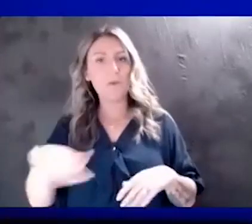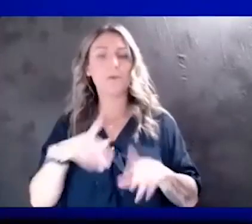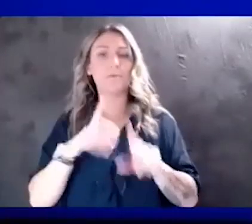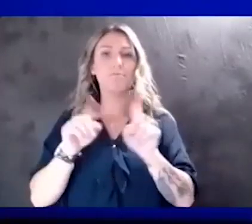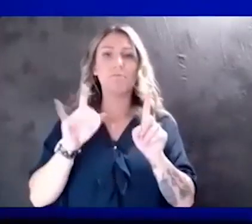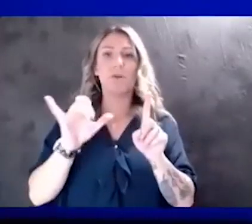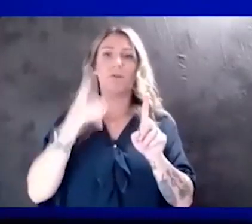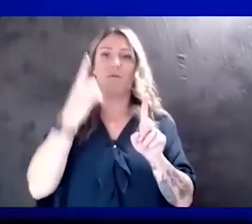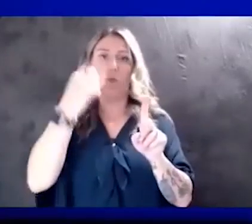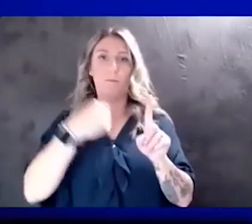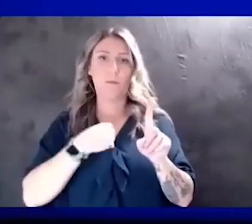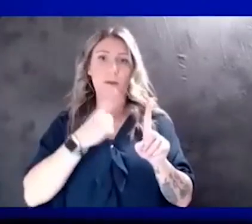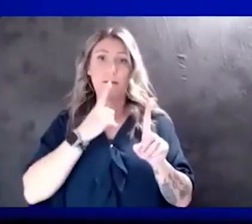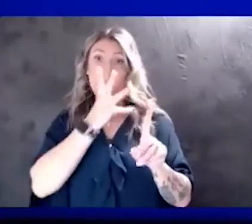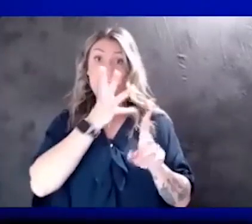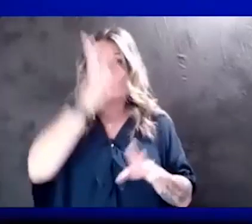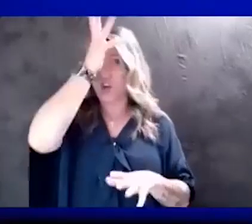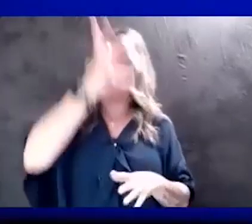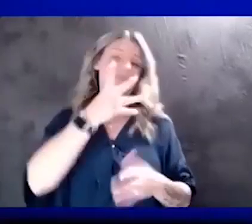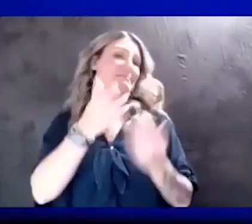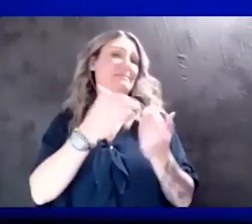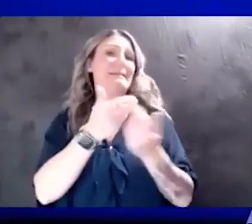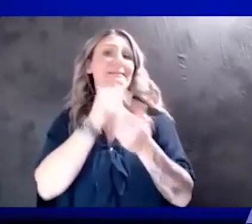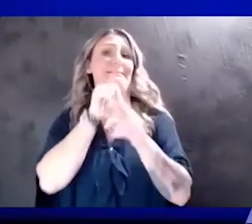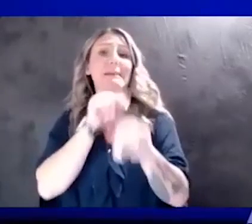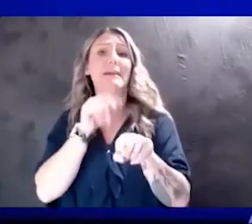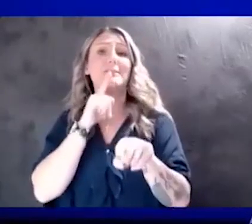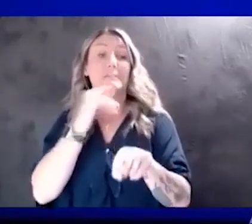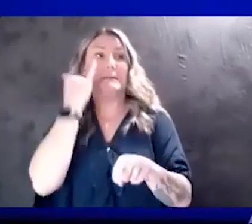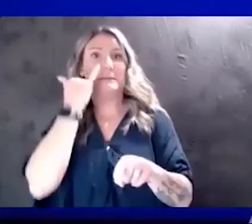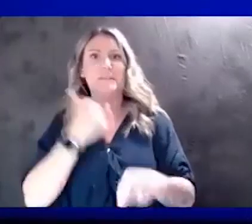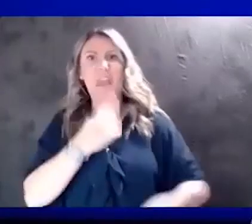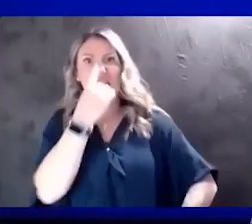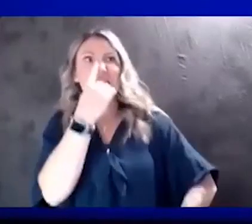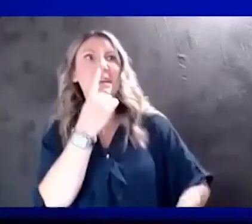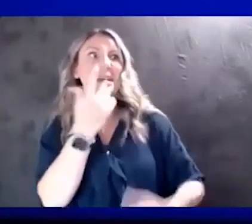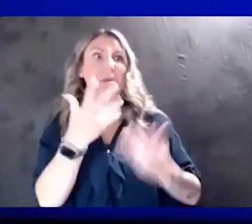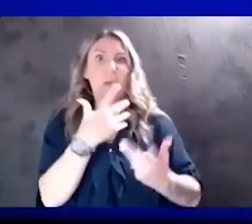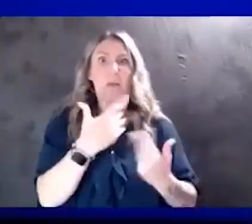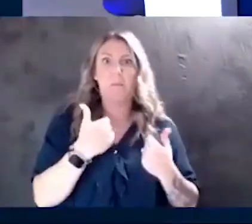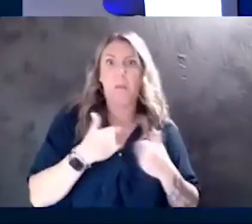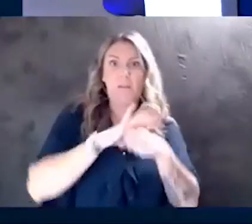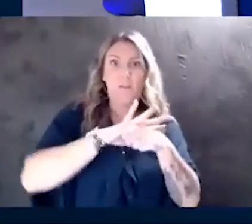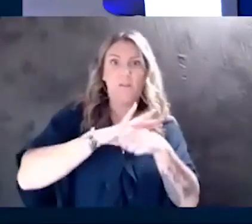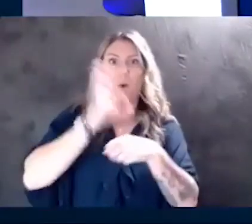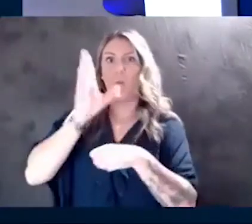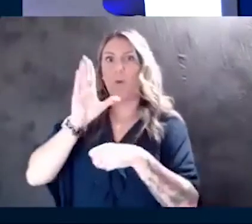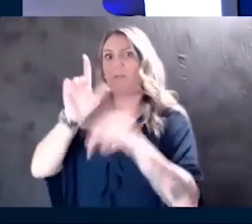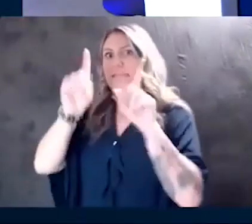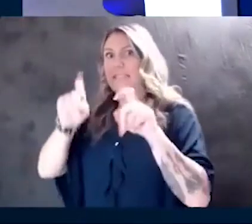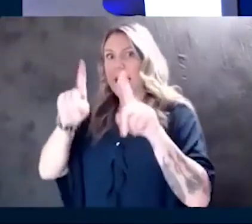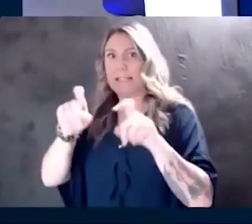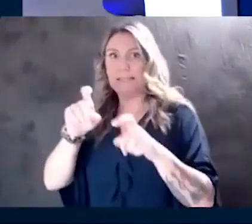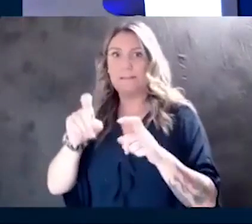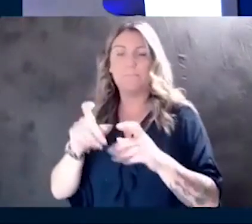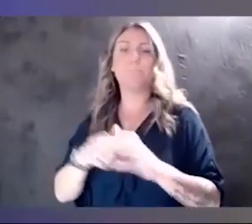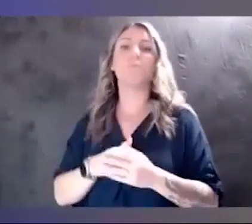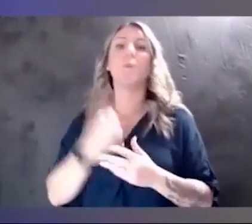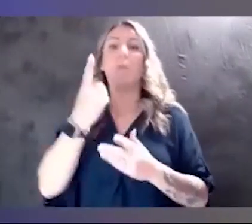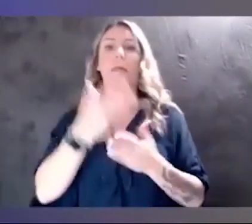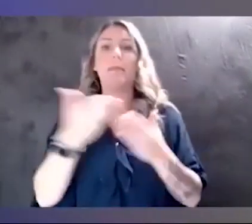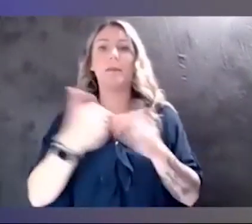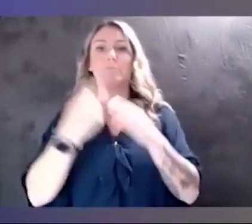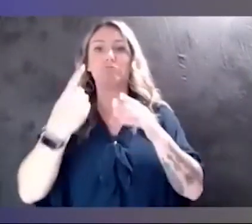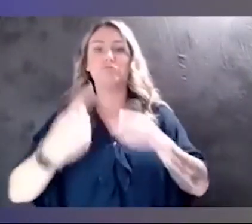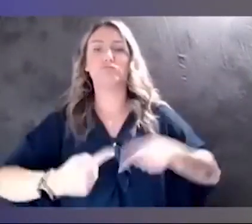parent, that's the easiest answer. Is if I think they could have COVID, I'm going to get them checked. One of the things that I struggle with is the